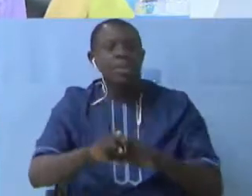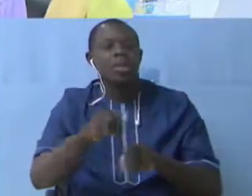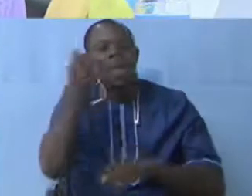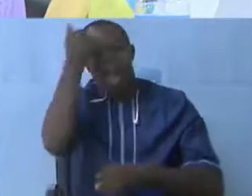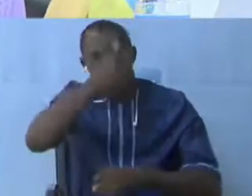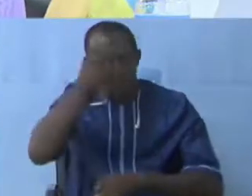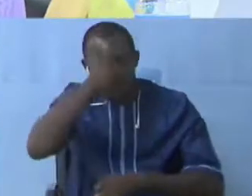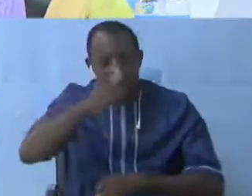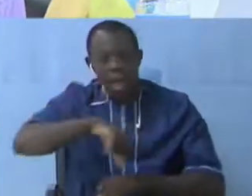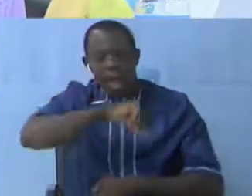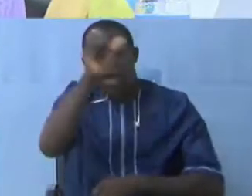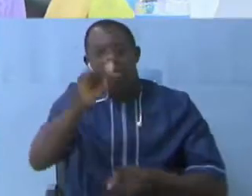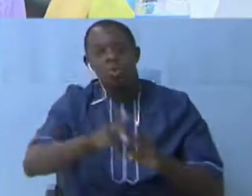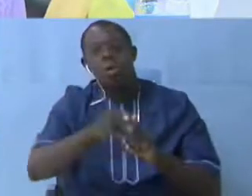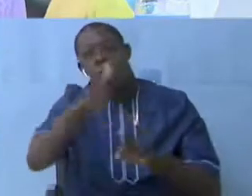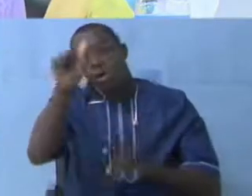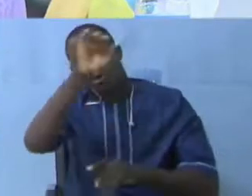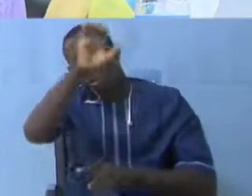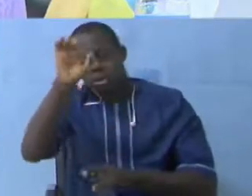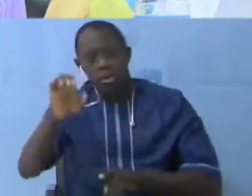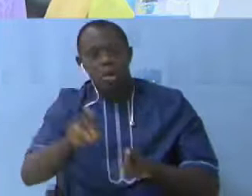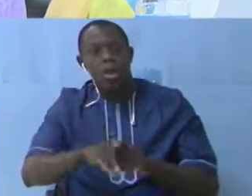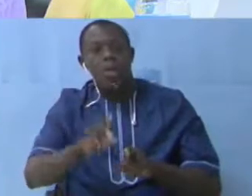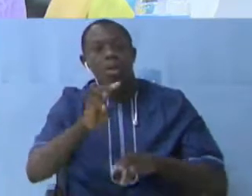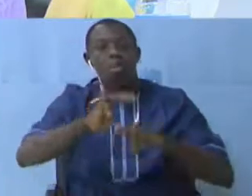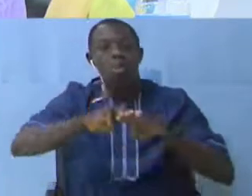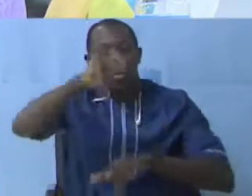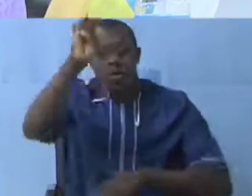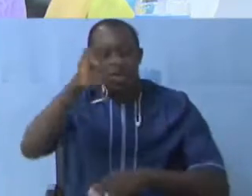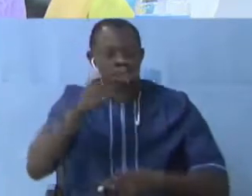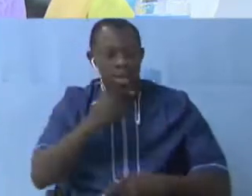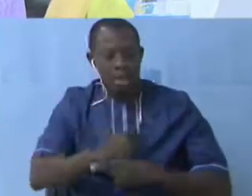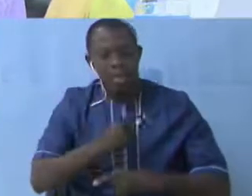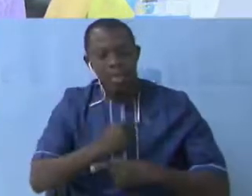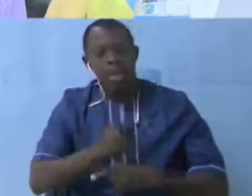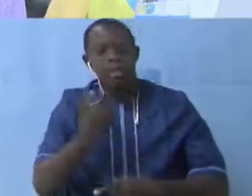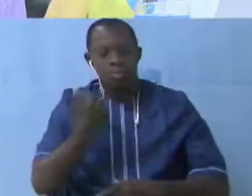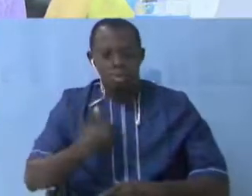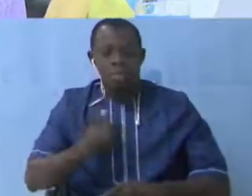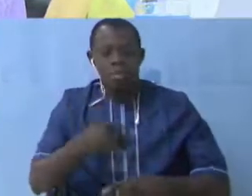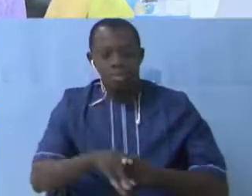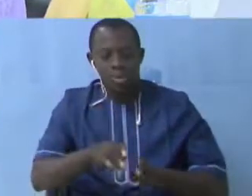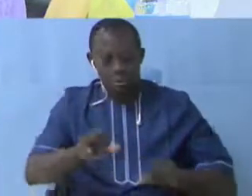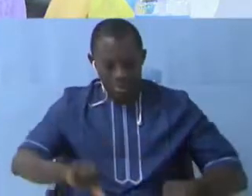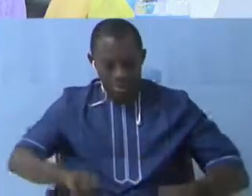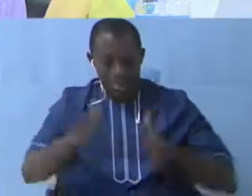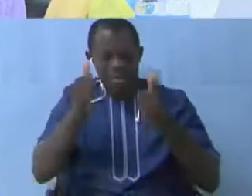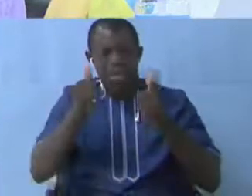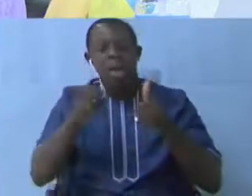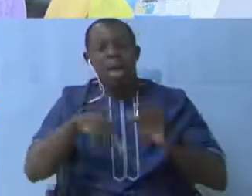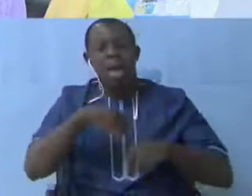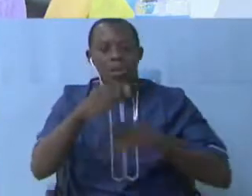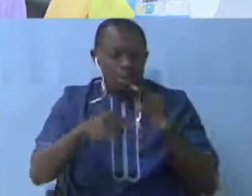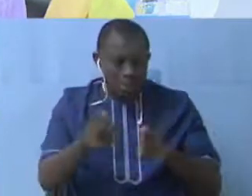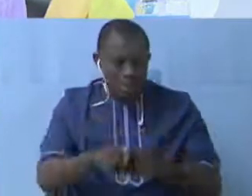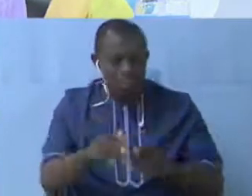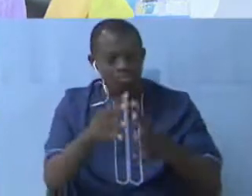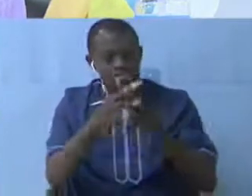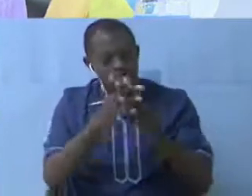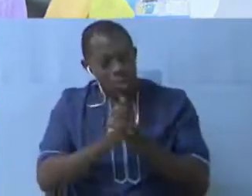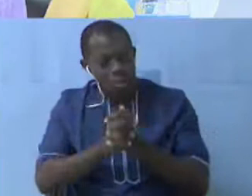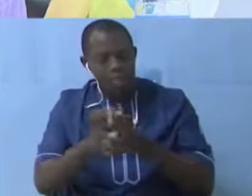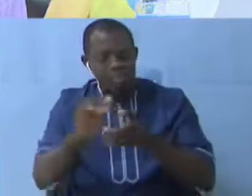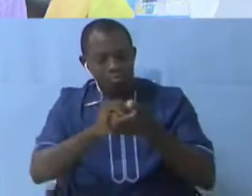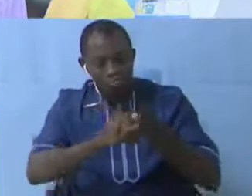them all, but most of the Gambia work also, we initiated some, we collaborated, we